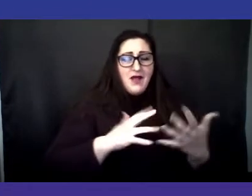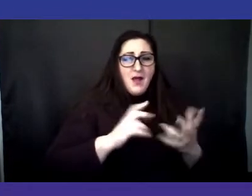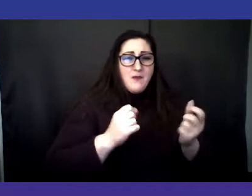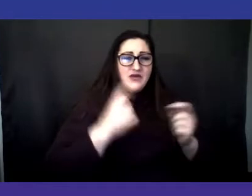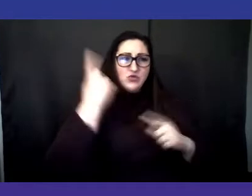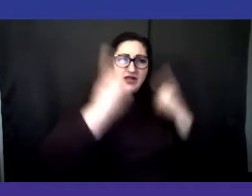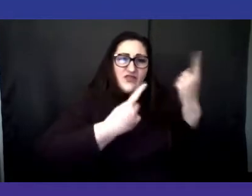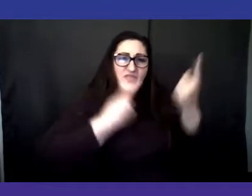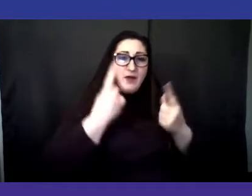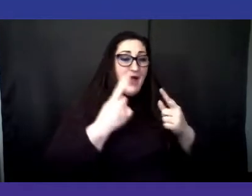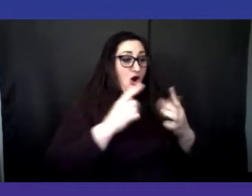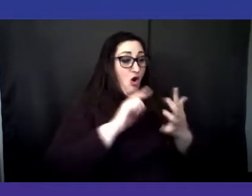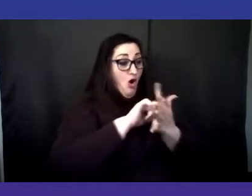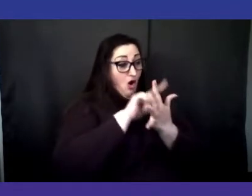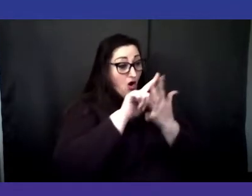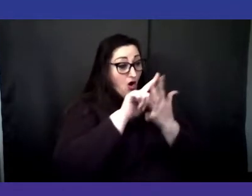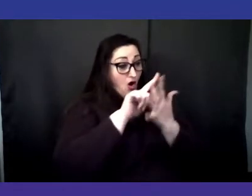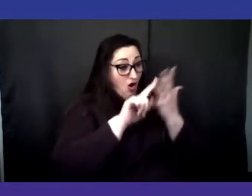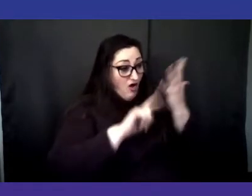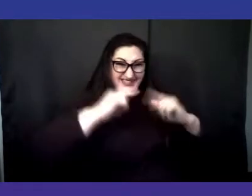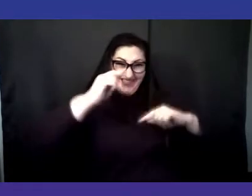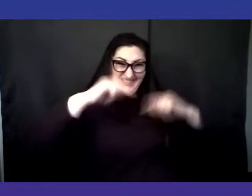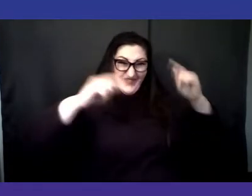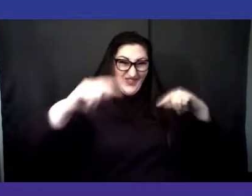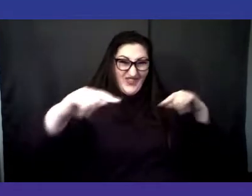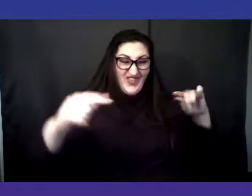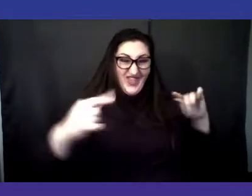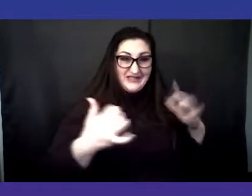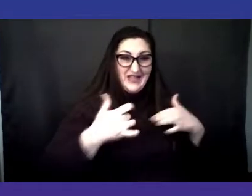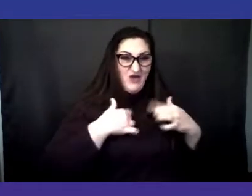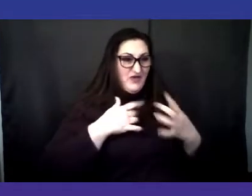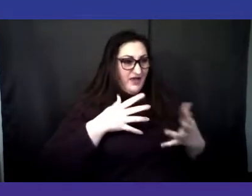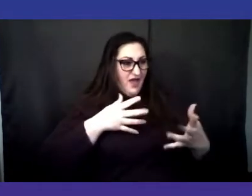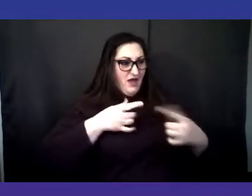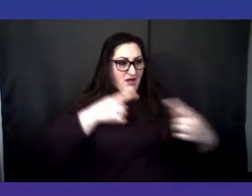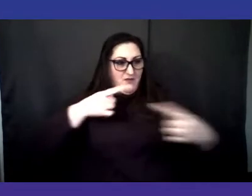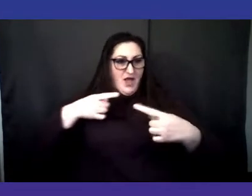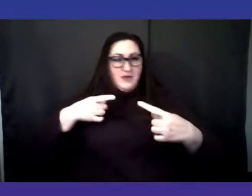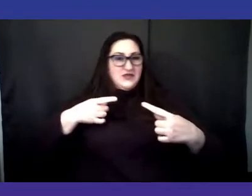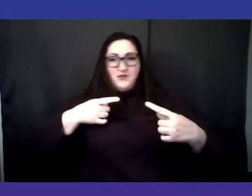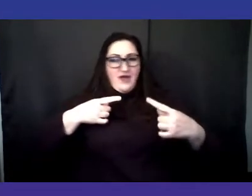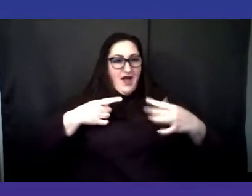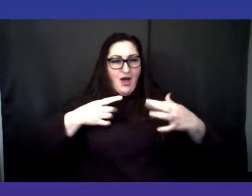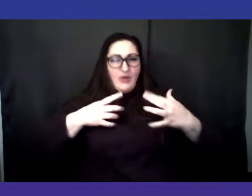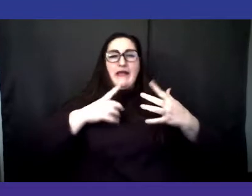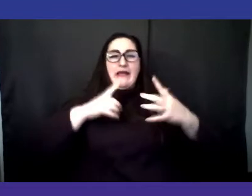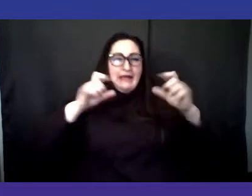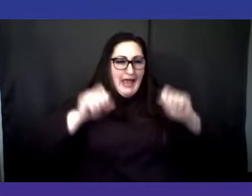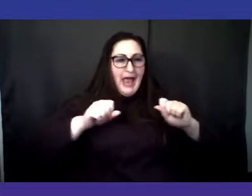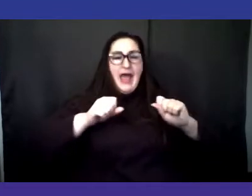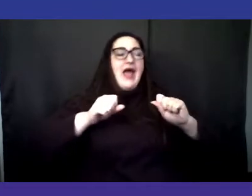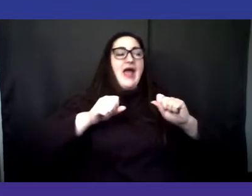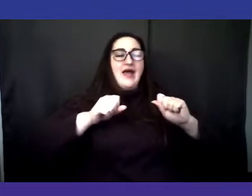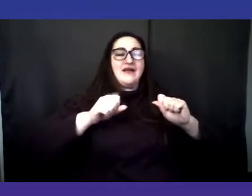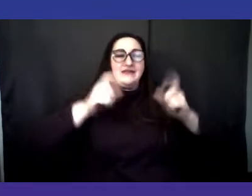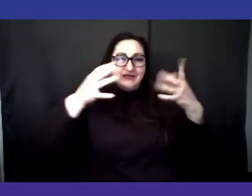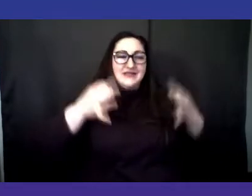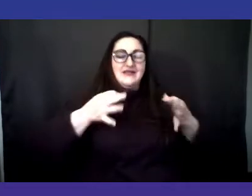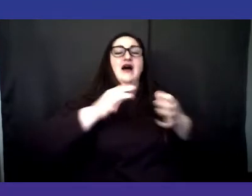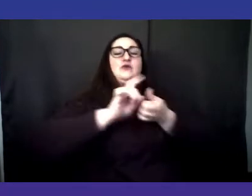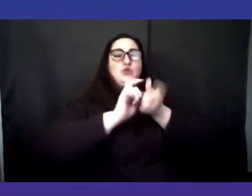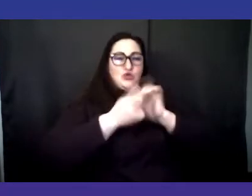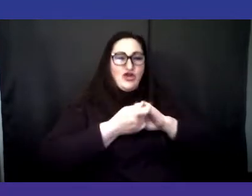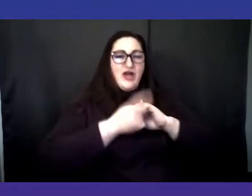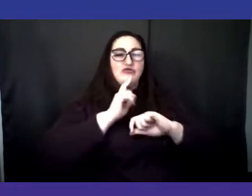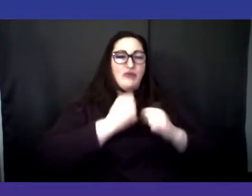thing I'll say is, like, while we always are thinking about like environmental apocalypse, it's also really beautiful to see animals coming back.